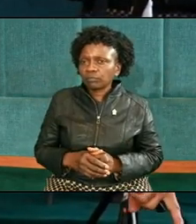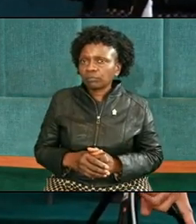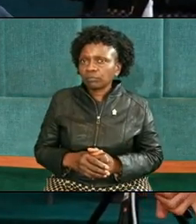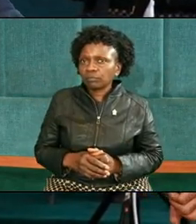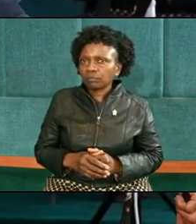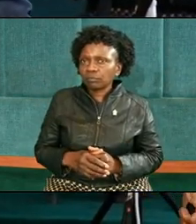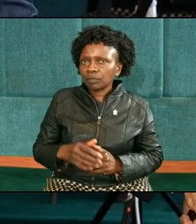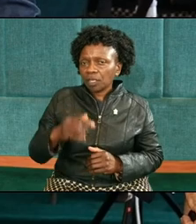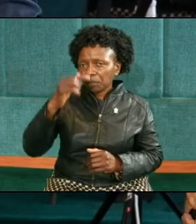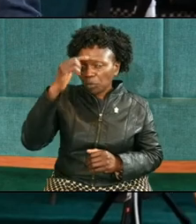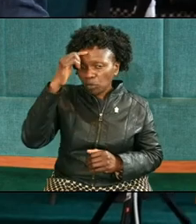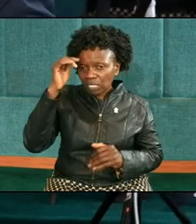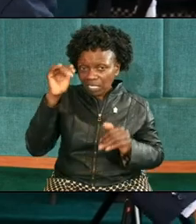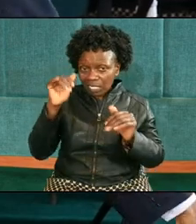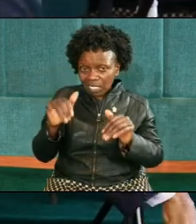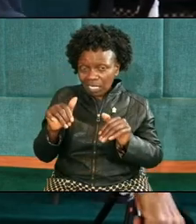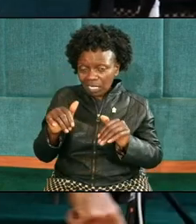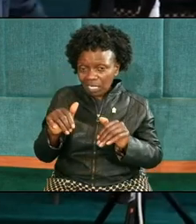Because